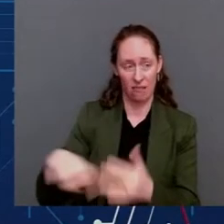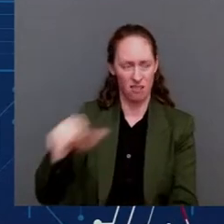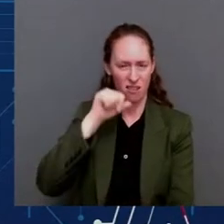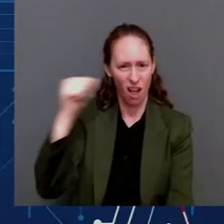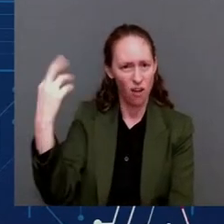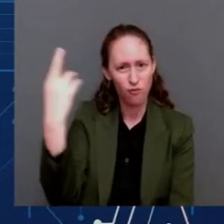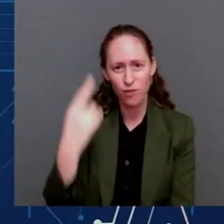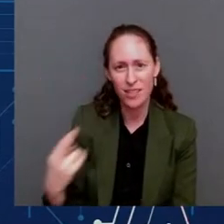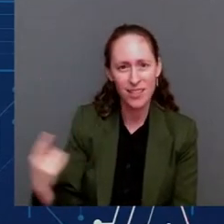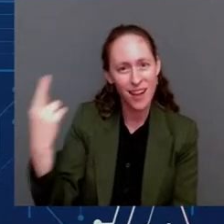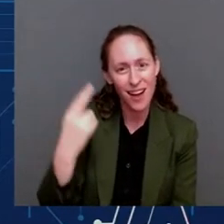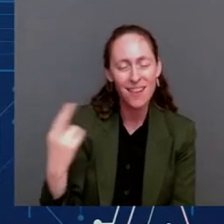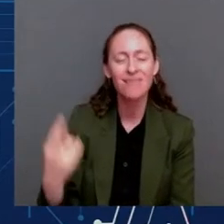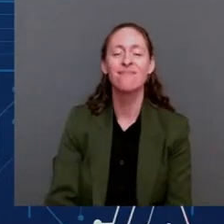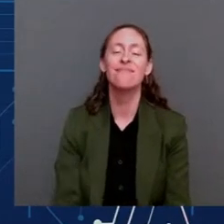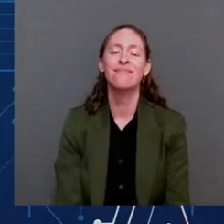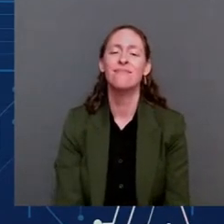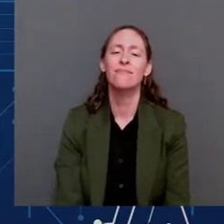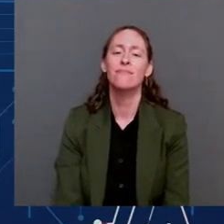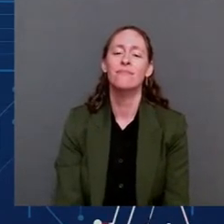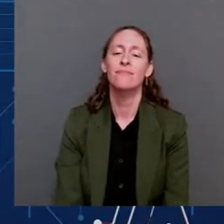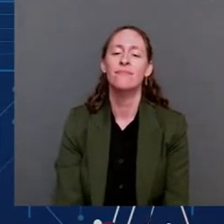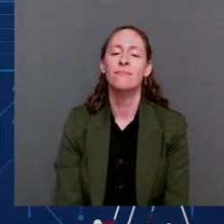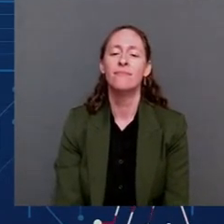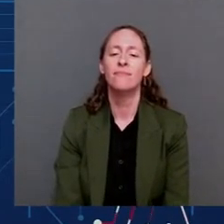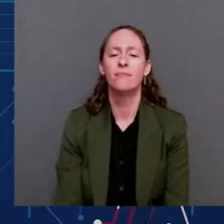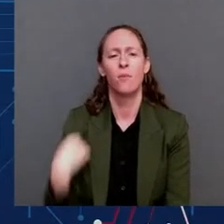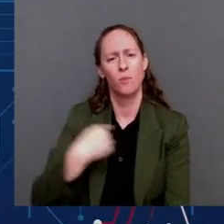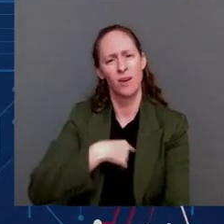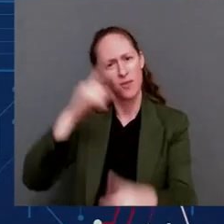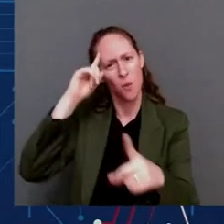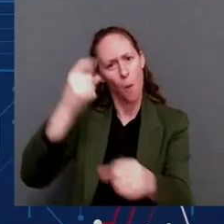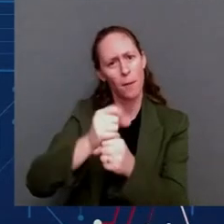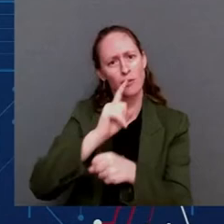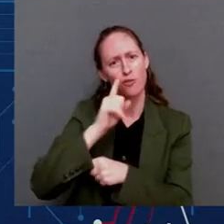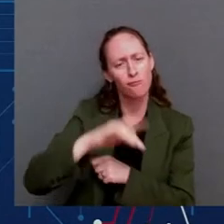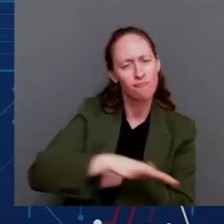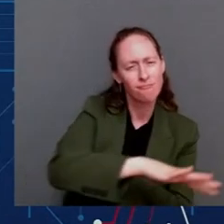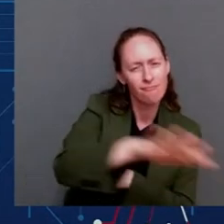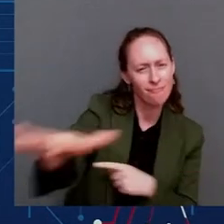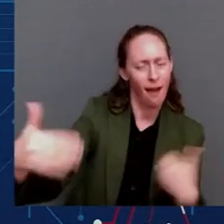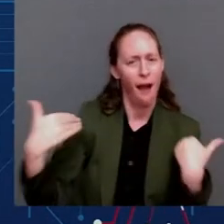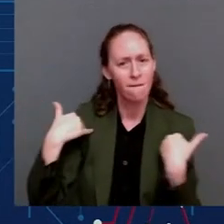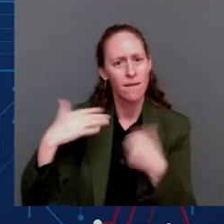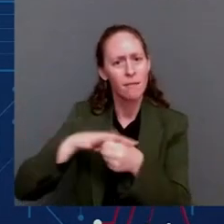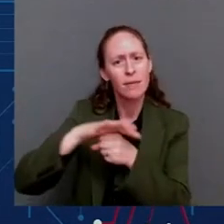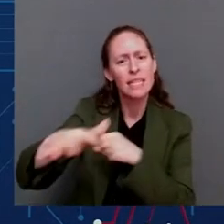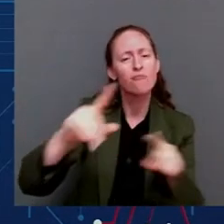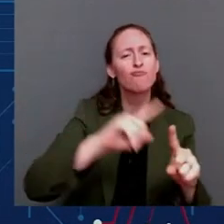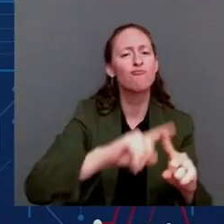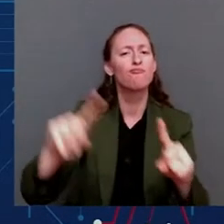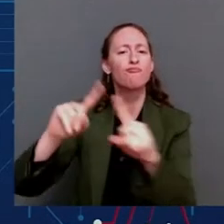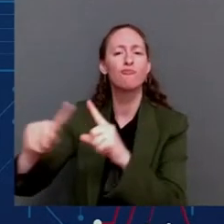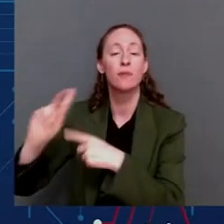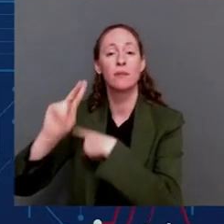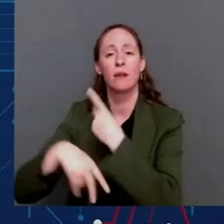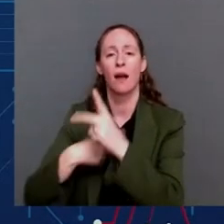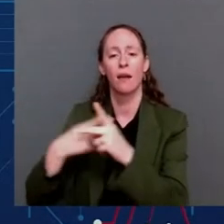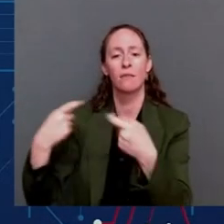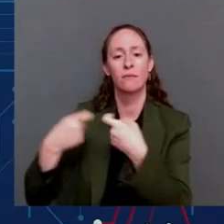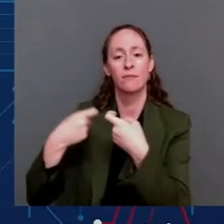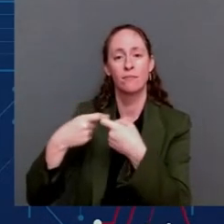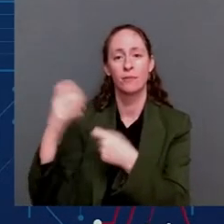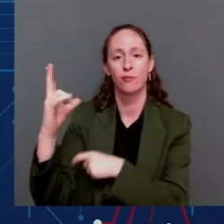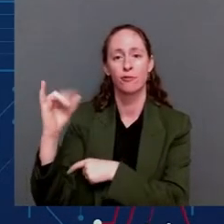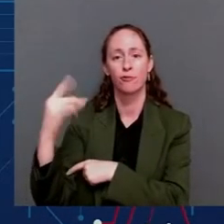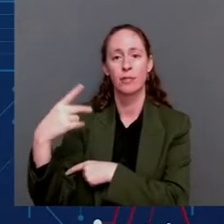And, you know, I'm thrilled to say that the kinds of chips that we make are very much a part of this bill. I'm also thrilled that